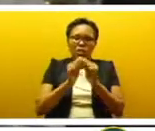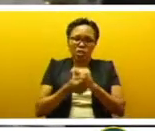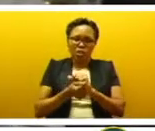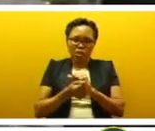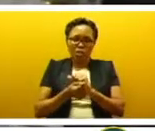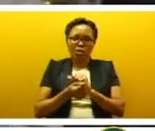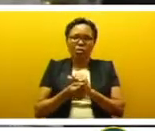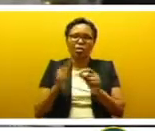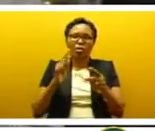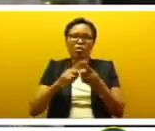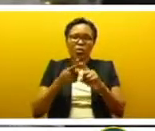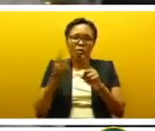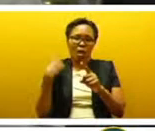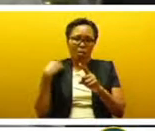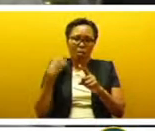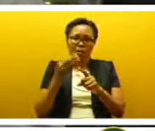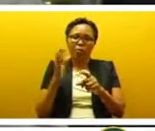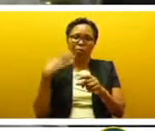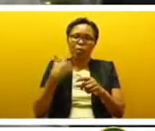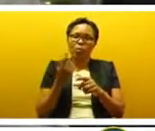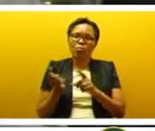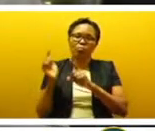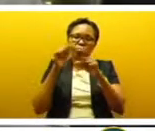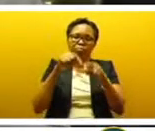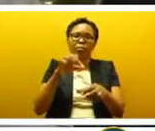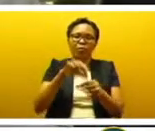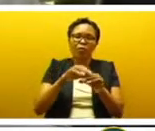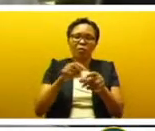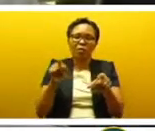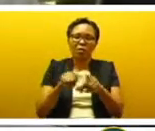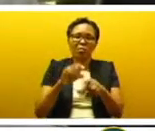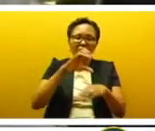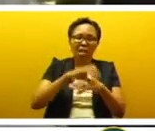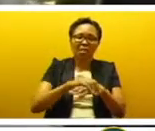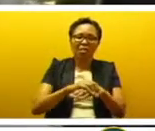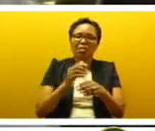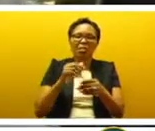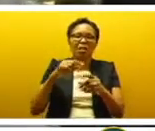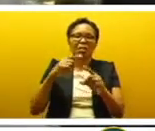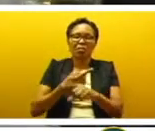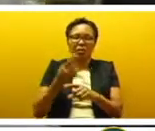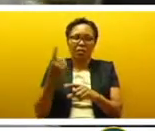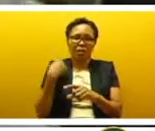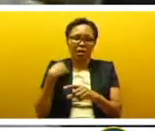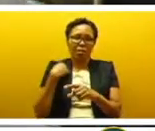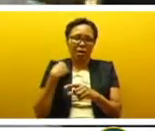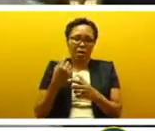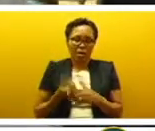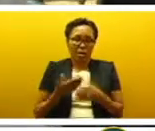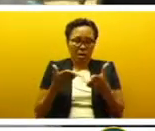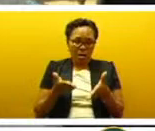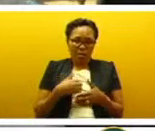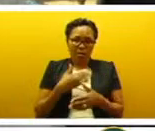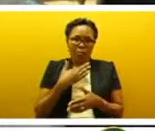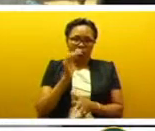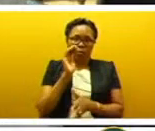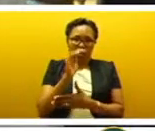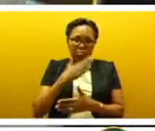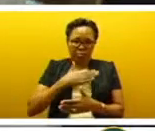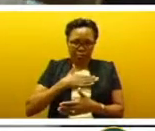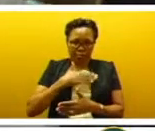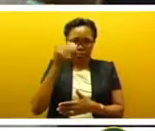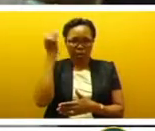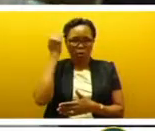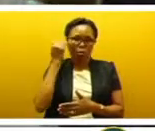at magical figures. So my members of the Honorable Court, my prayer